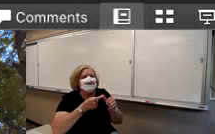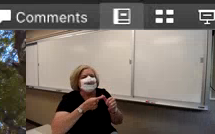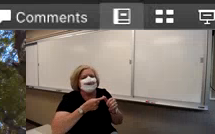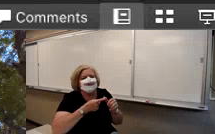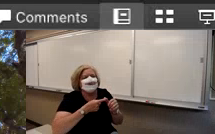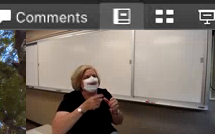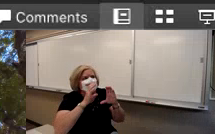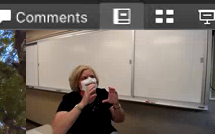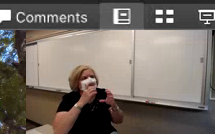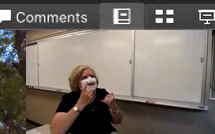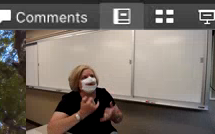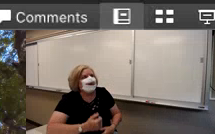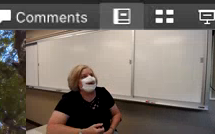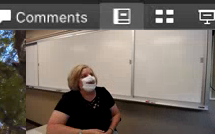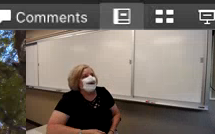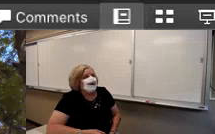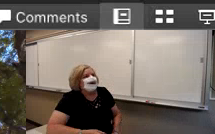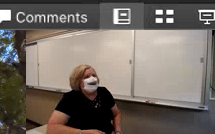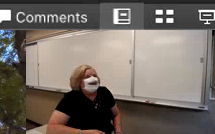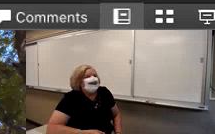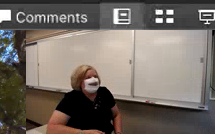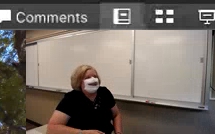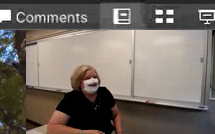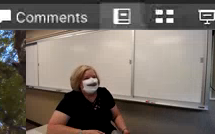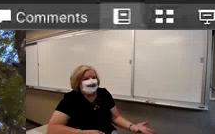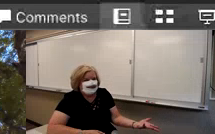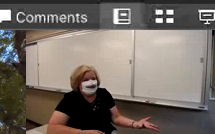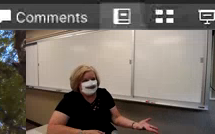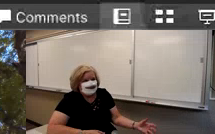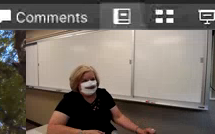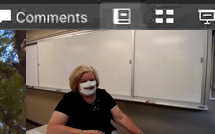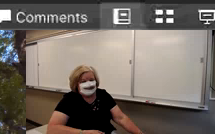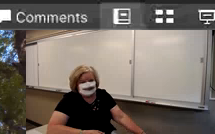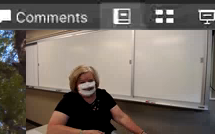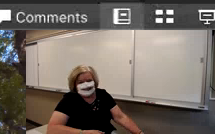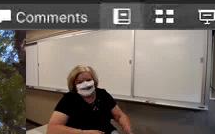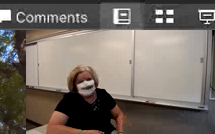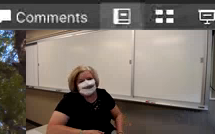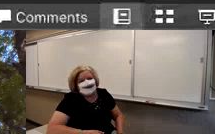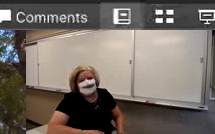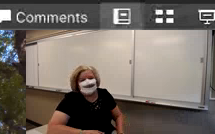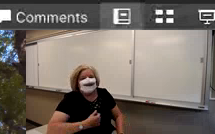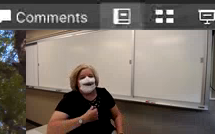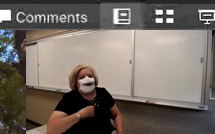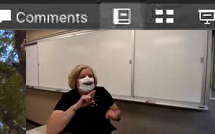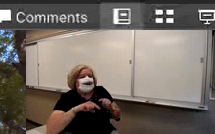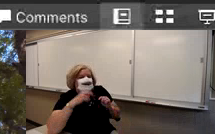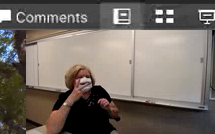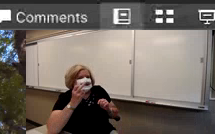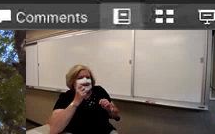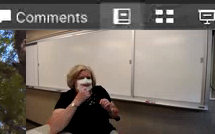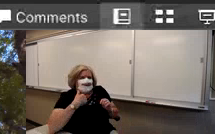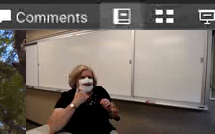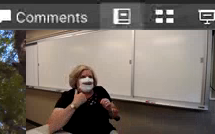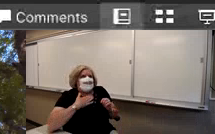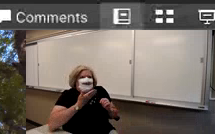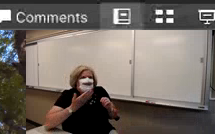All right, here. All right. I can't see it because I don't have my thing.